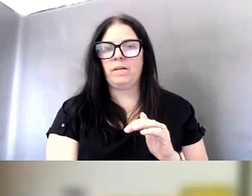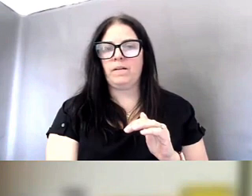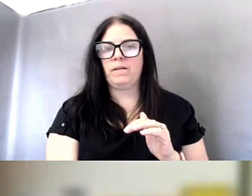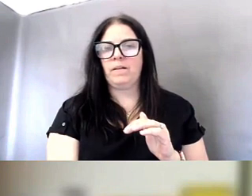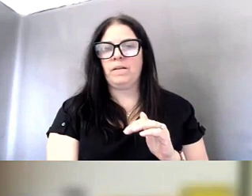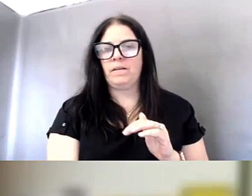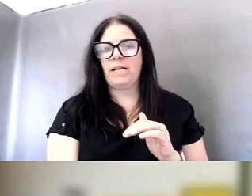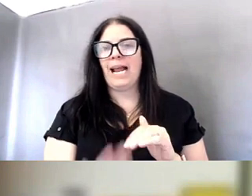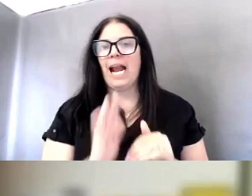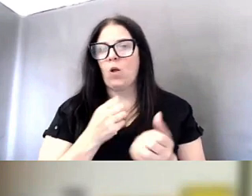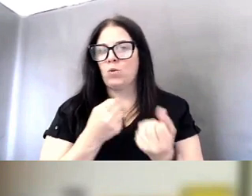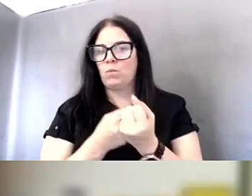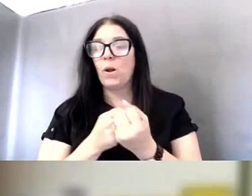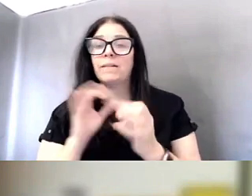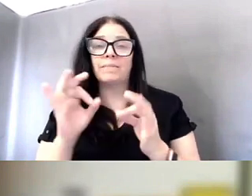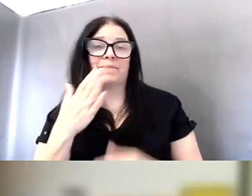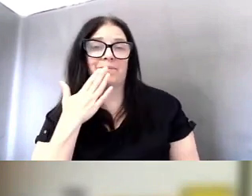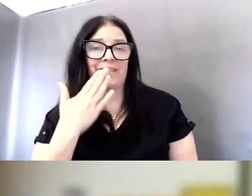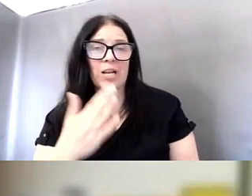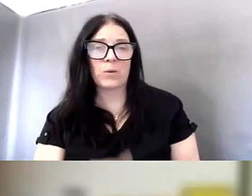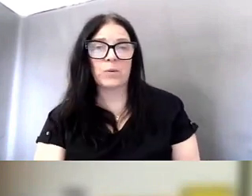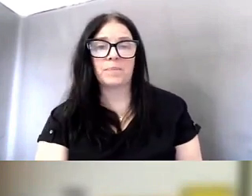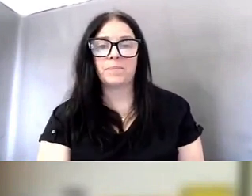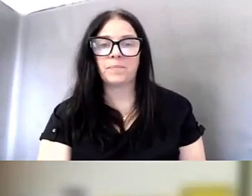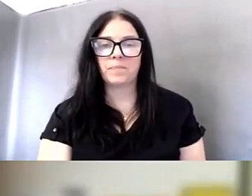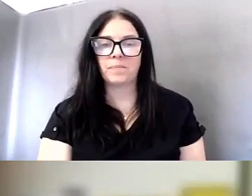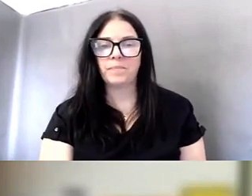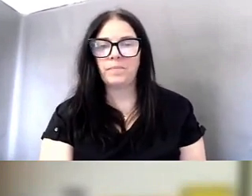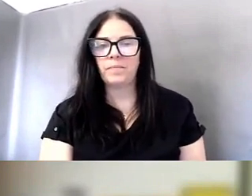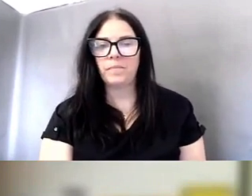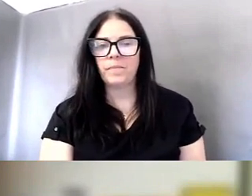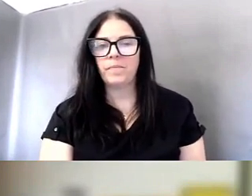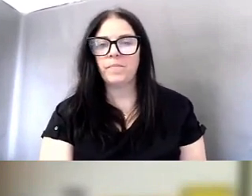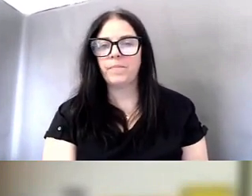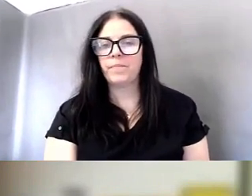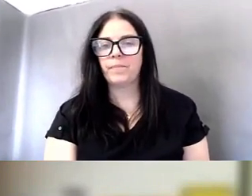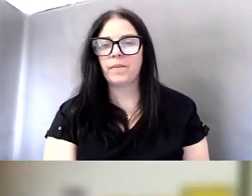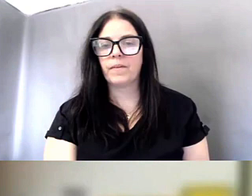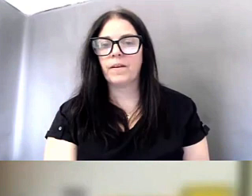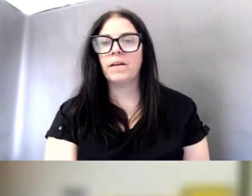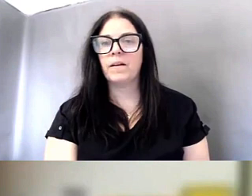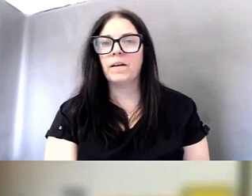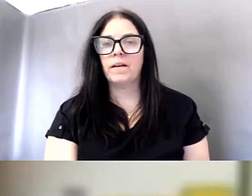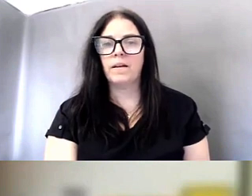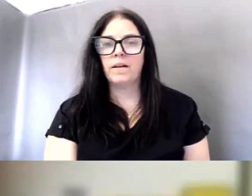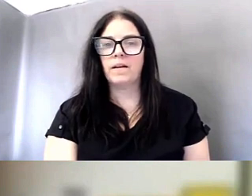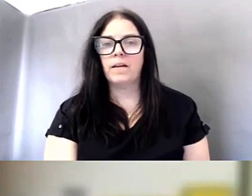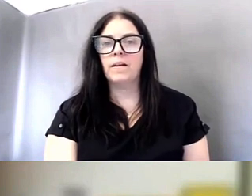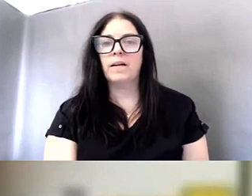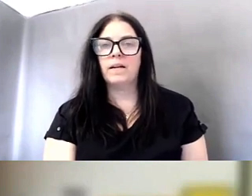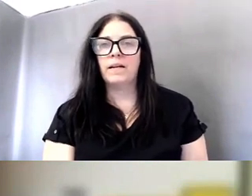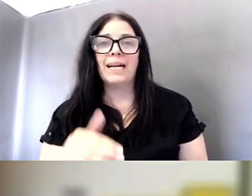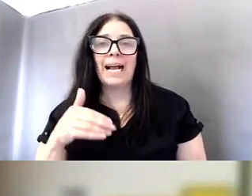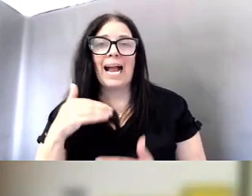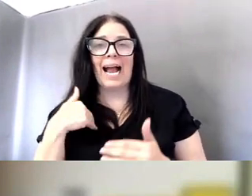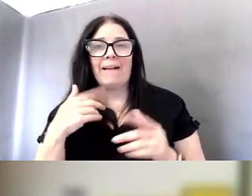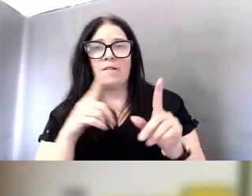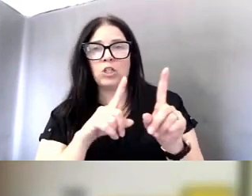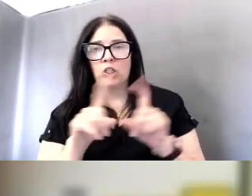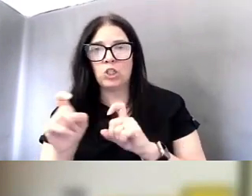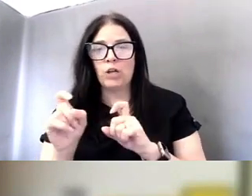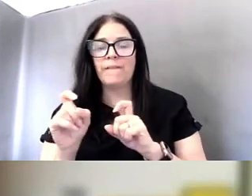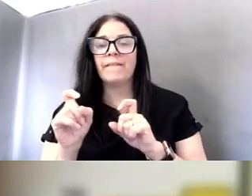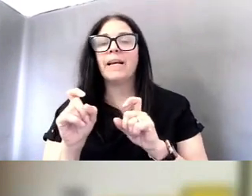Okay. All right. Fill out the survey. Let us know what you think. Register for the next session coming up in a month.